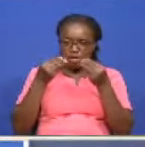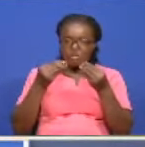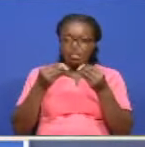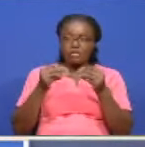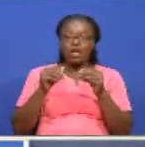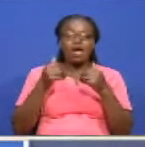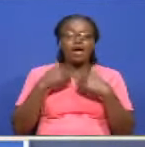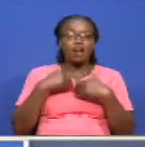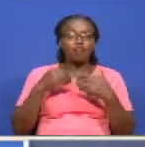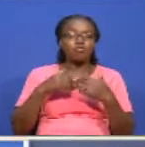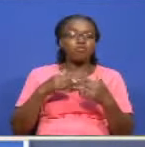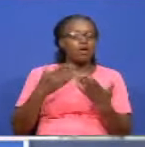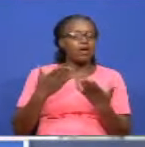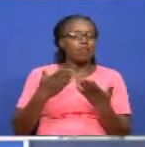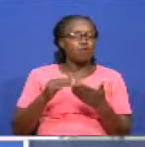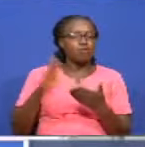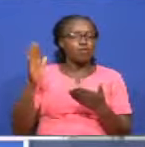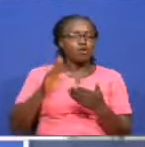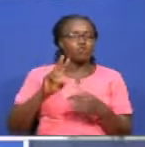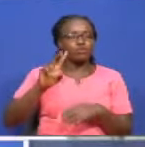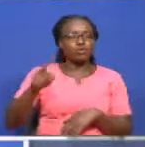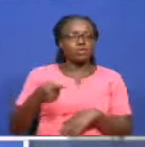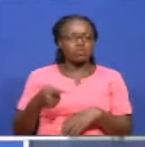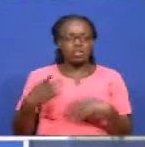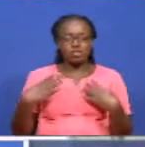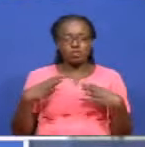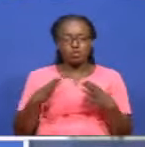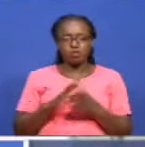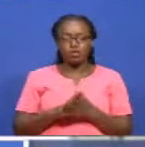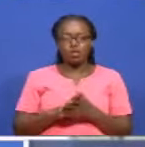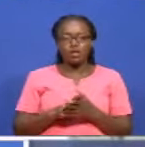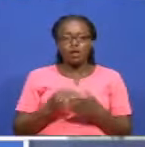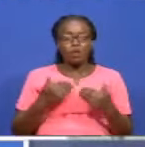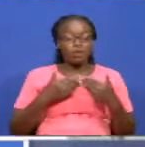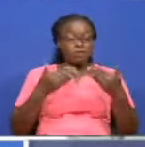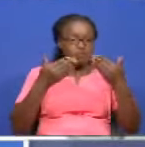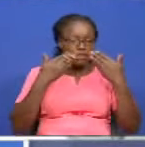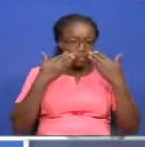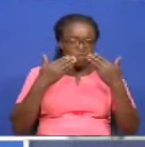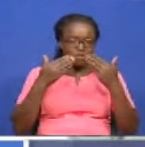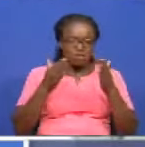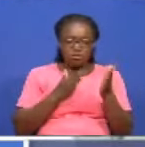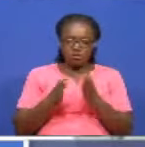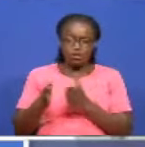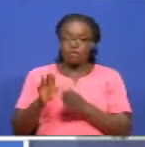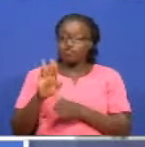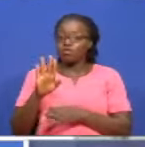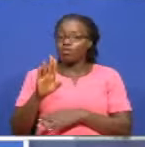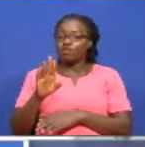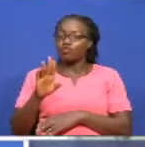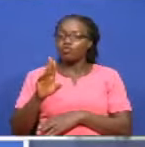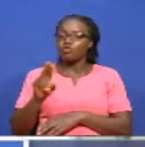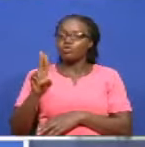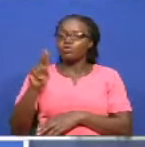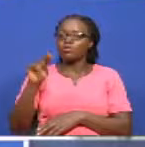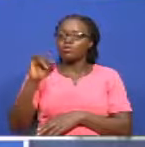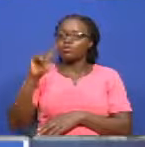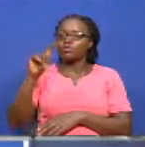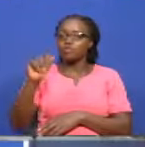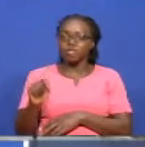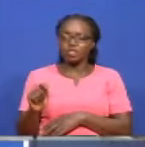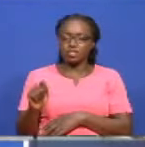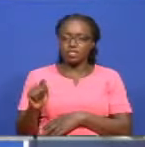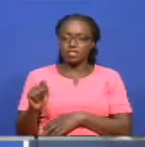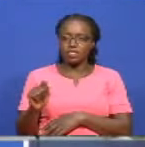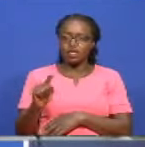of 2,000 patients. We have an oxygen plant, 4 units, and 1 unit produces